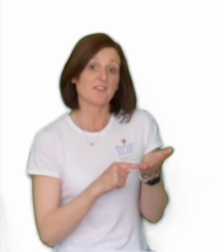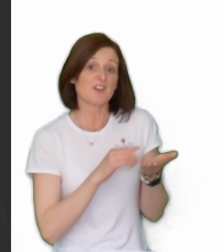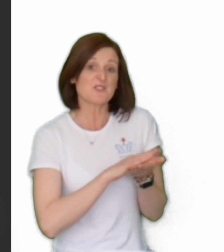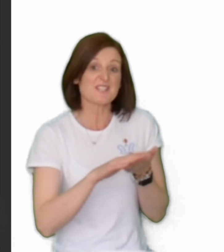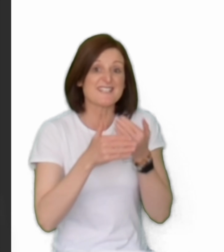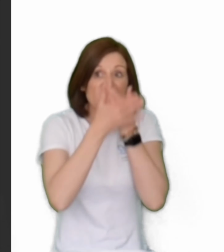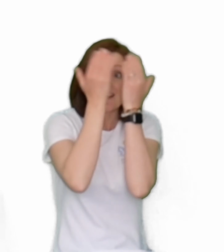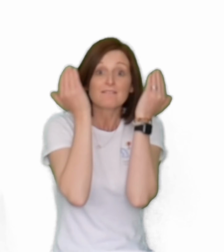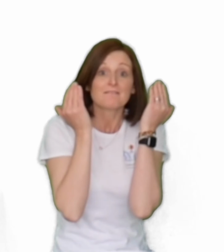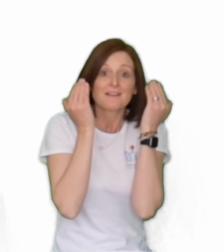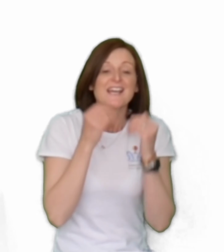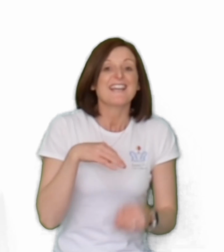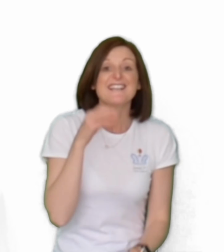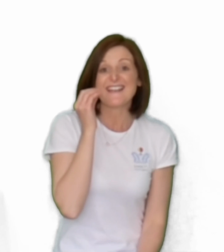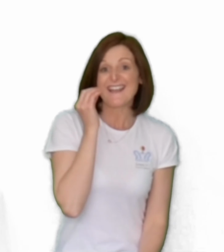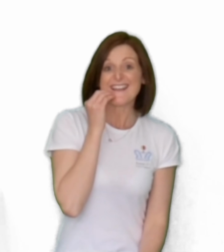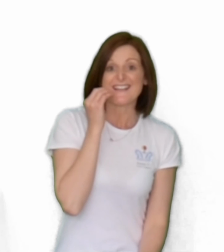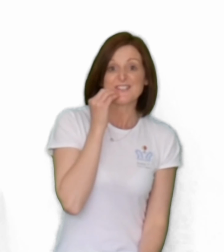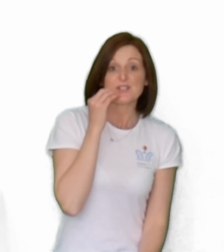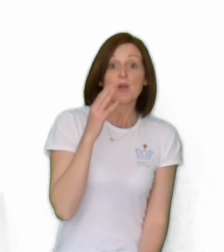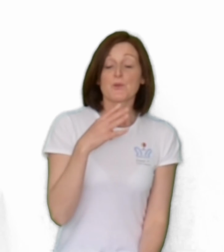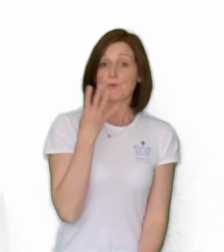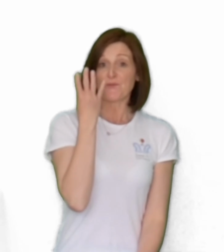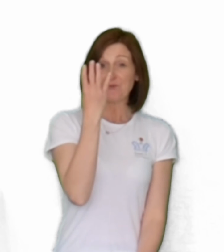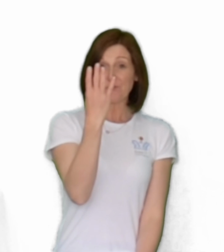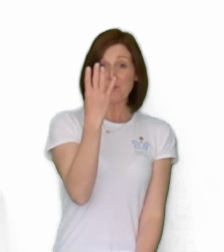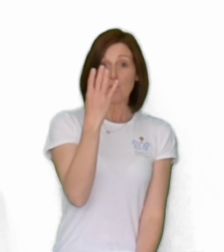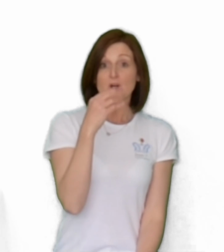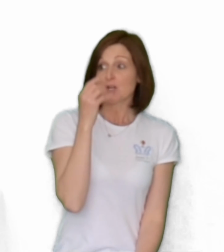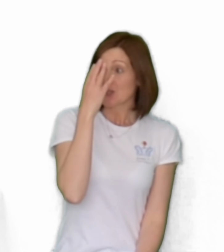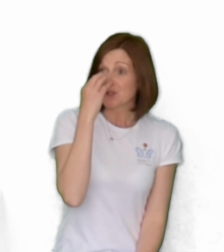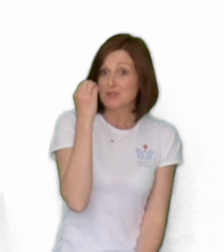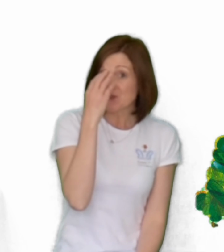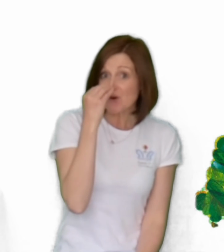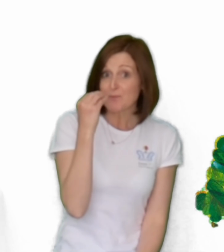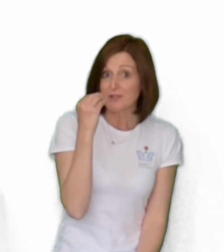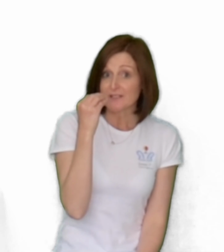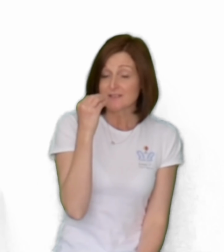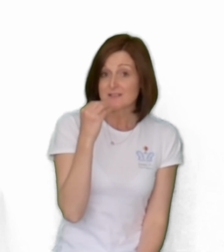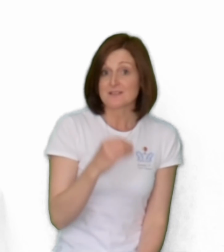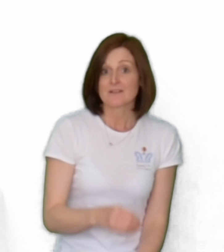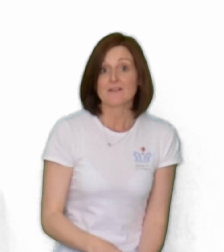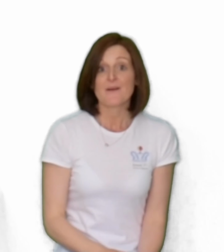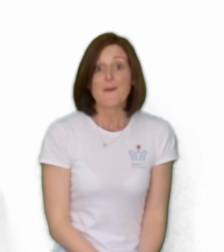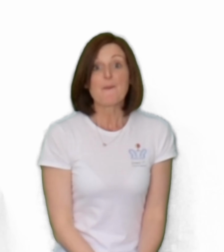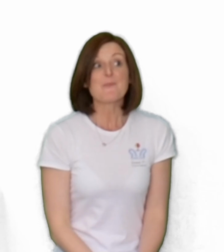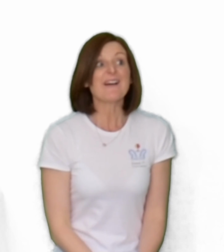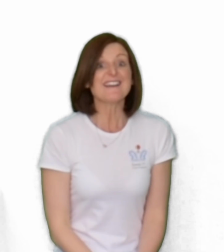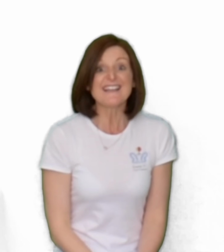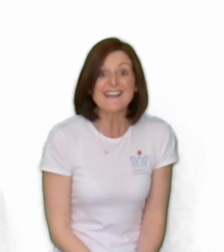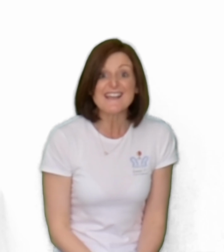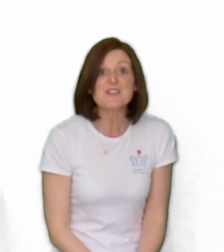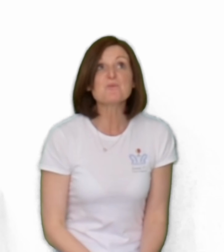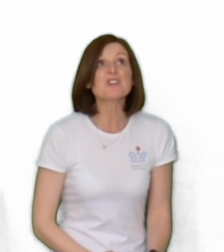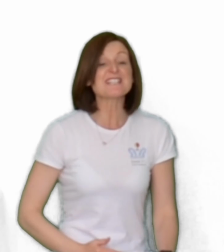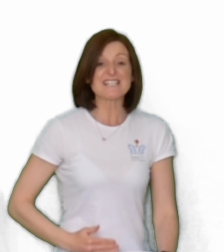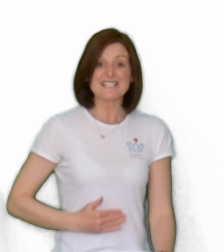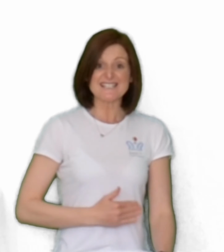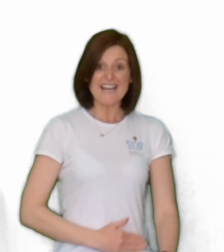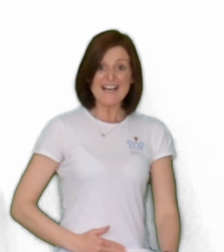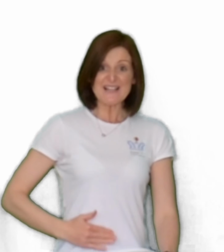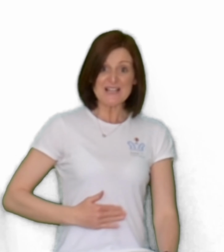On Thursday, he ate through four strawberries, but he